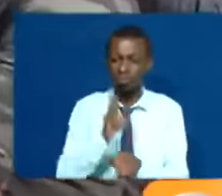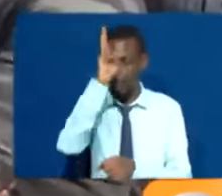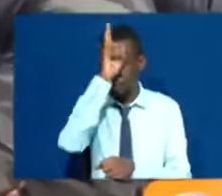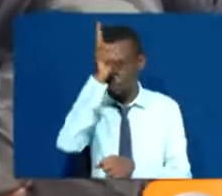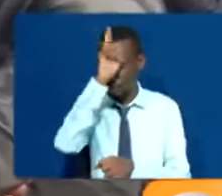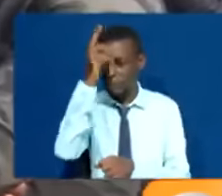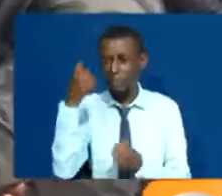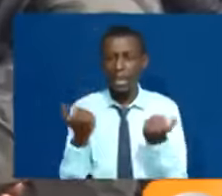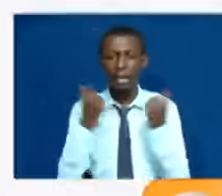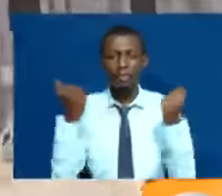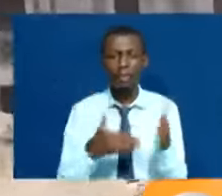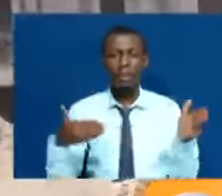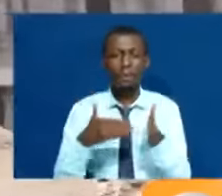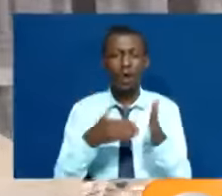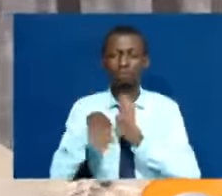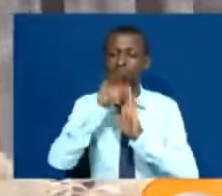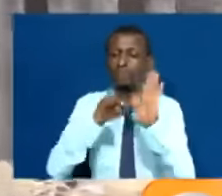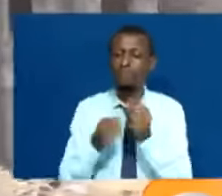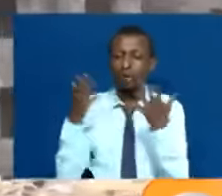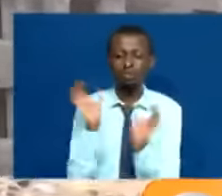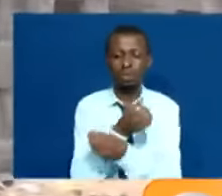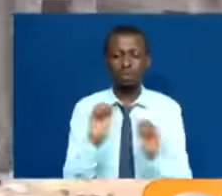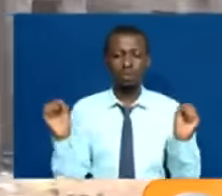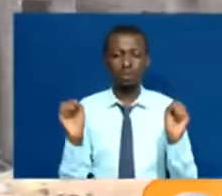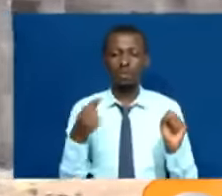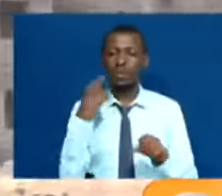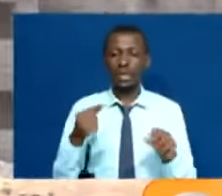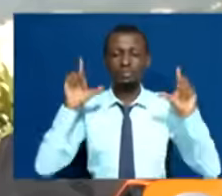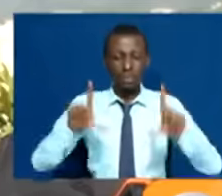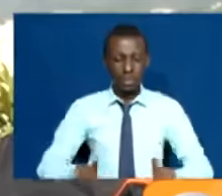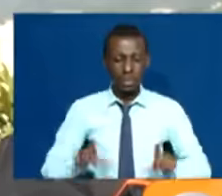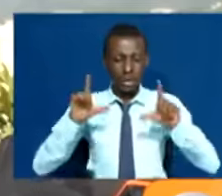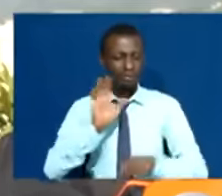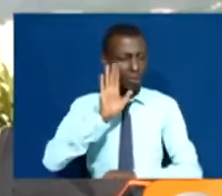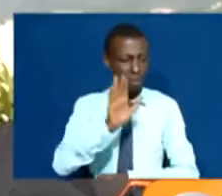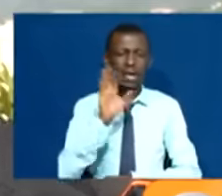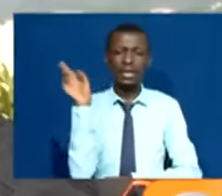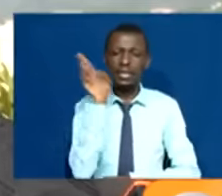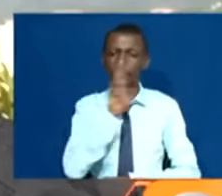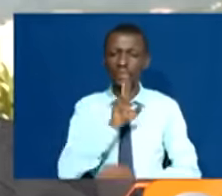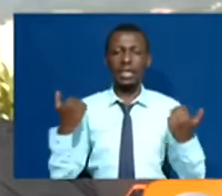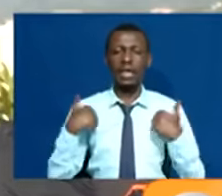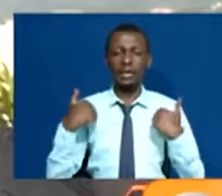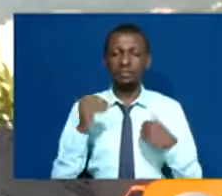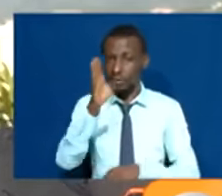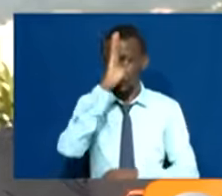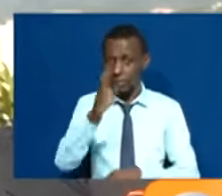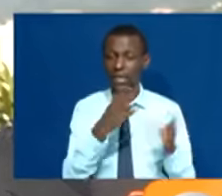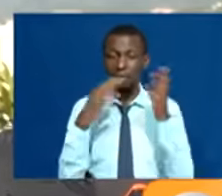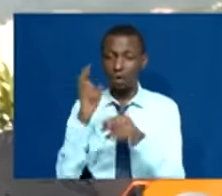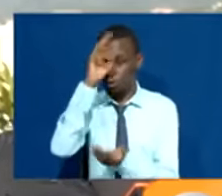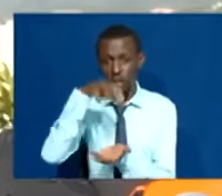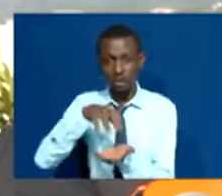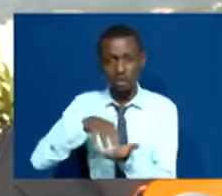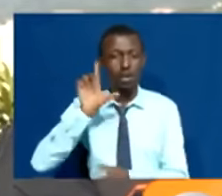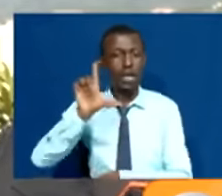unable to record the statement on what he sees as a threat to his life. On Sunday, I went to Langata police station making